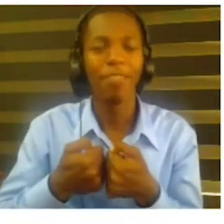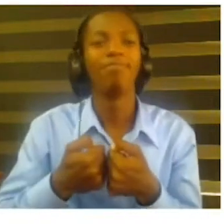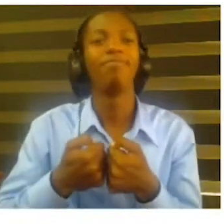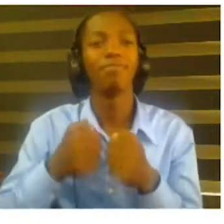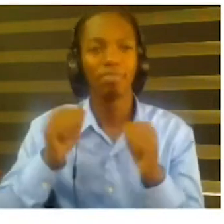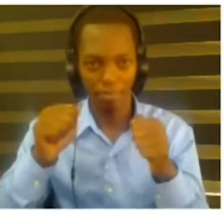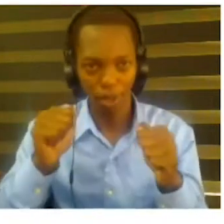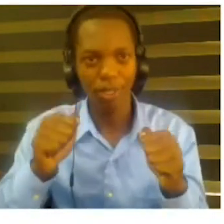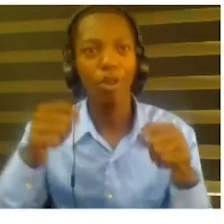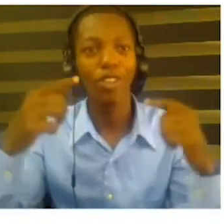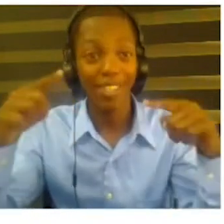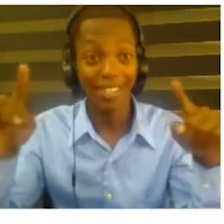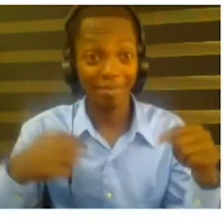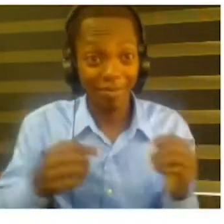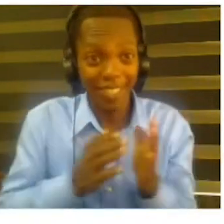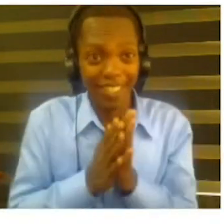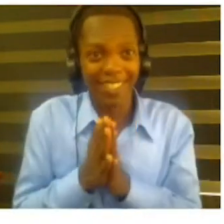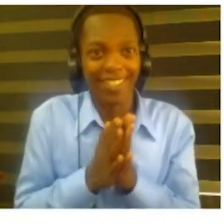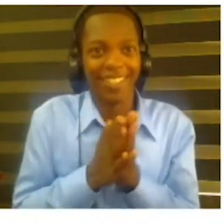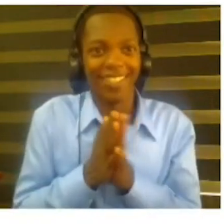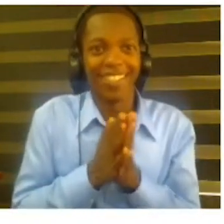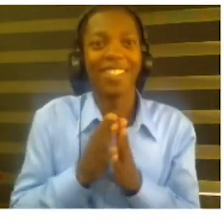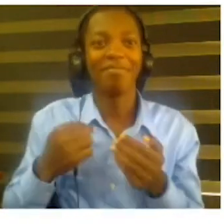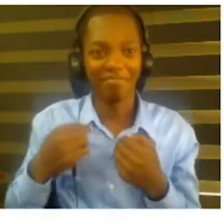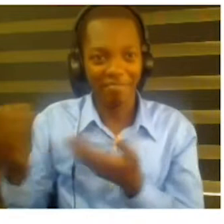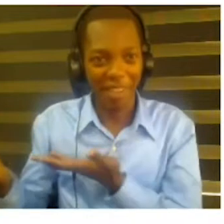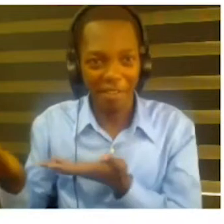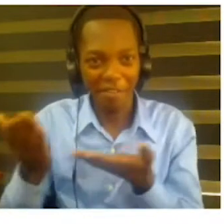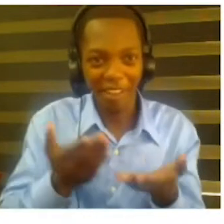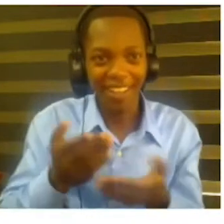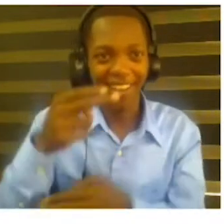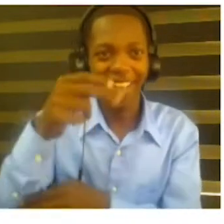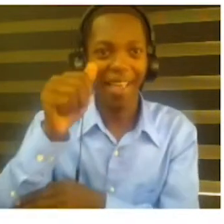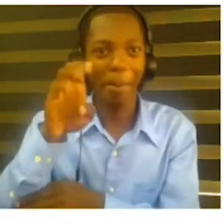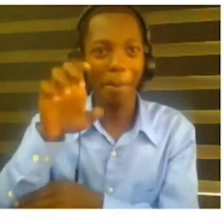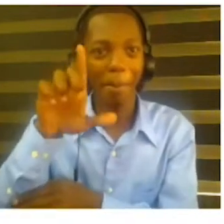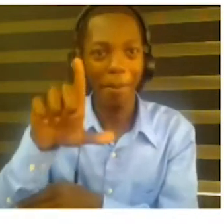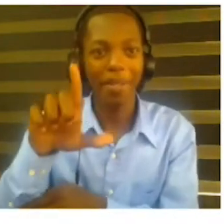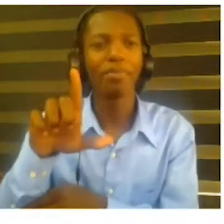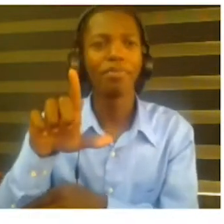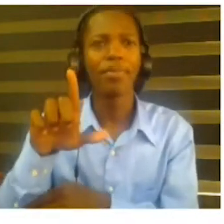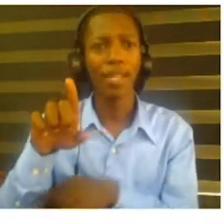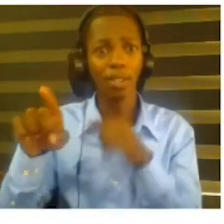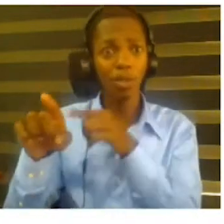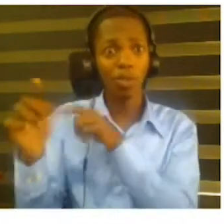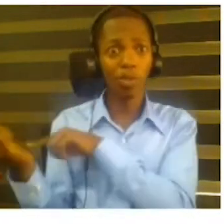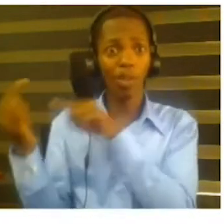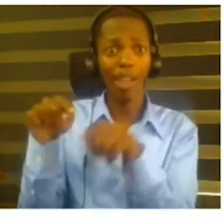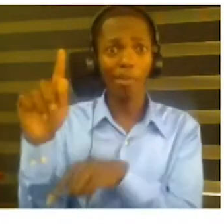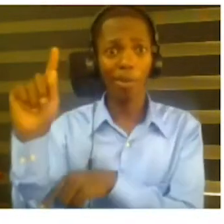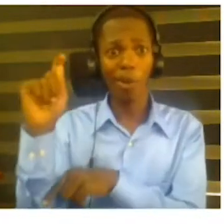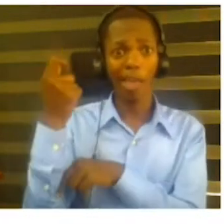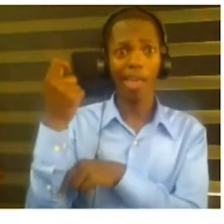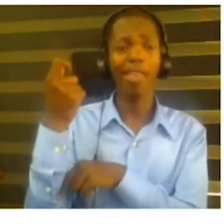very excited to invite Haben. Haben was actually supposed to come to Kenya 6 months ago when we were going to